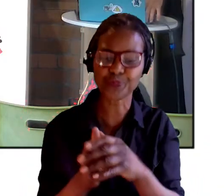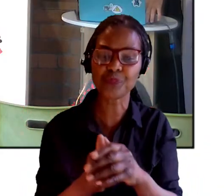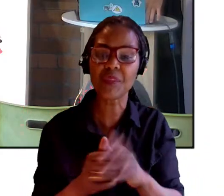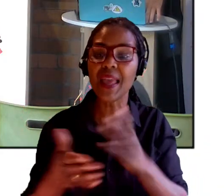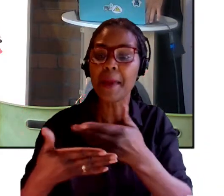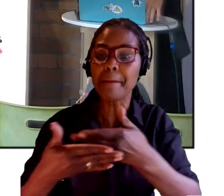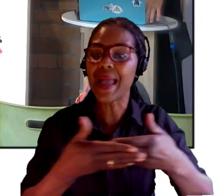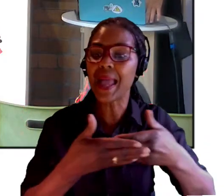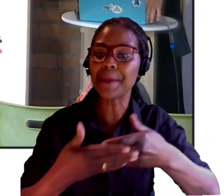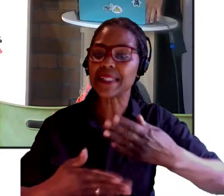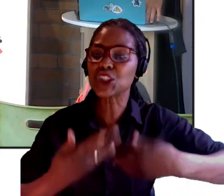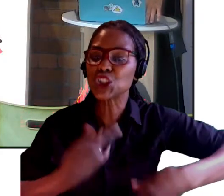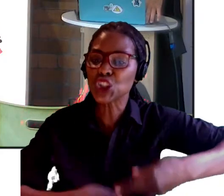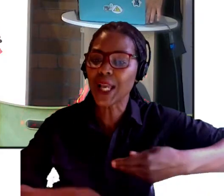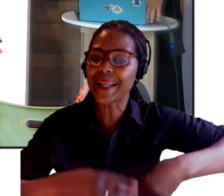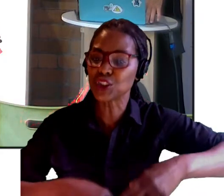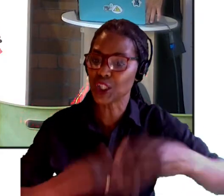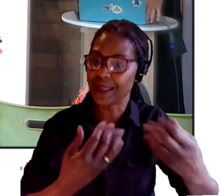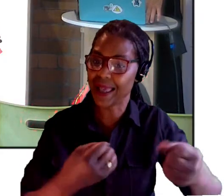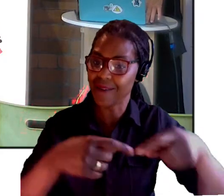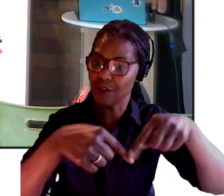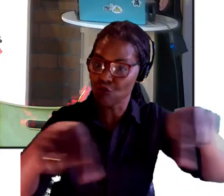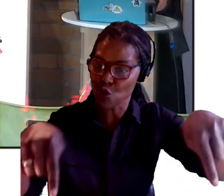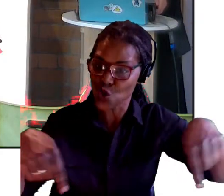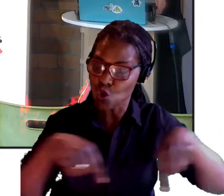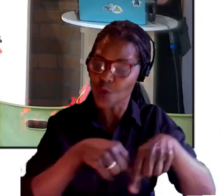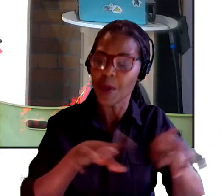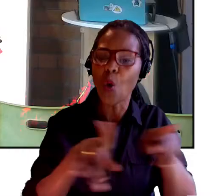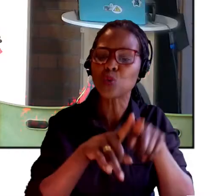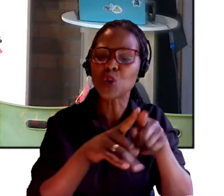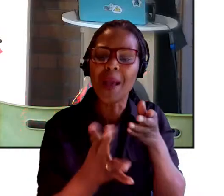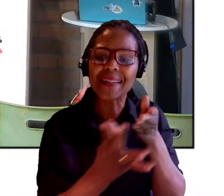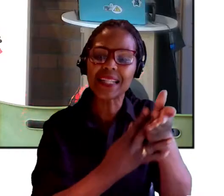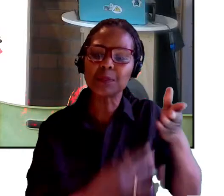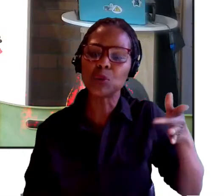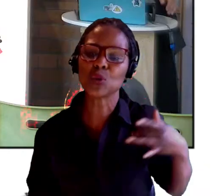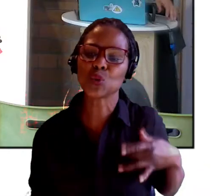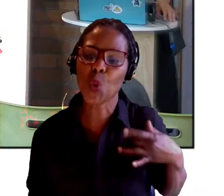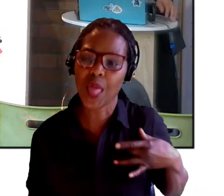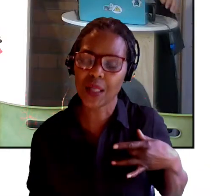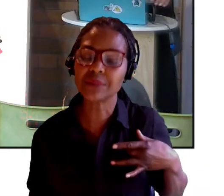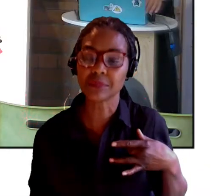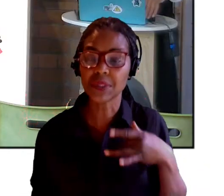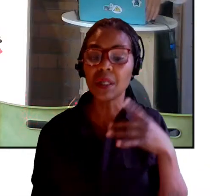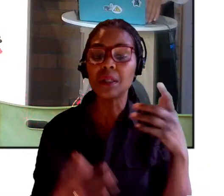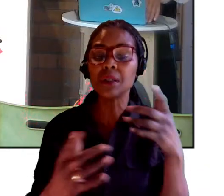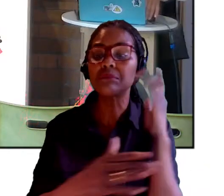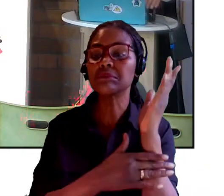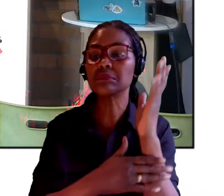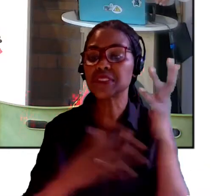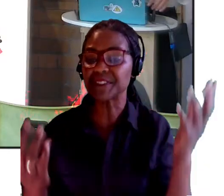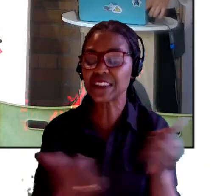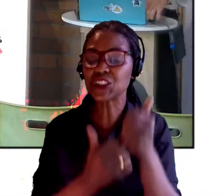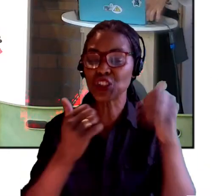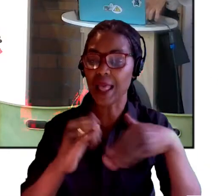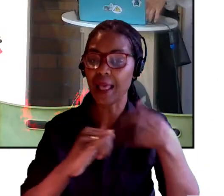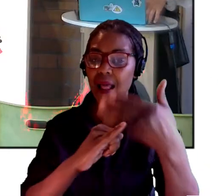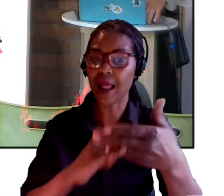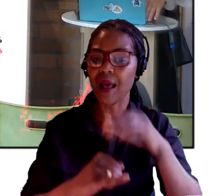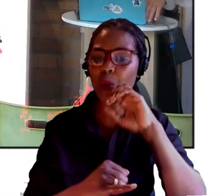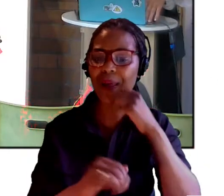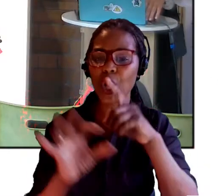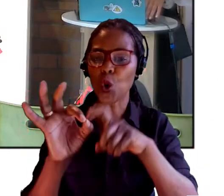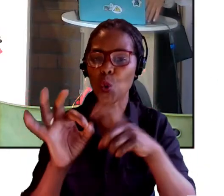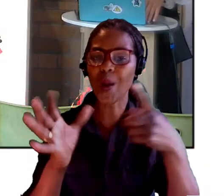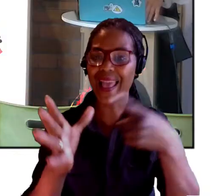there in the corridor next to the kitchen. There'll be a Q&A at the end of this talk. So those of you who are watching online, please pop your questions into